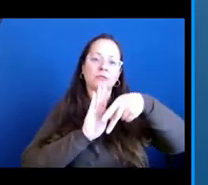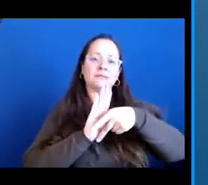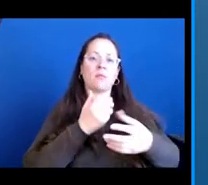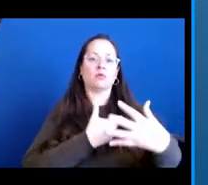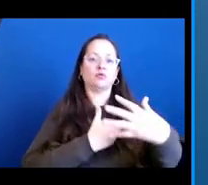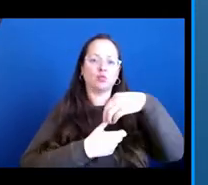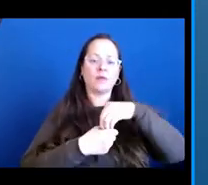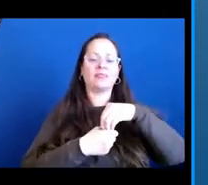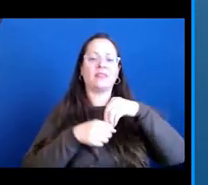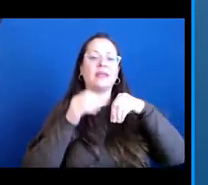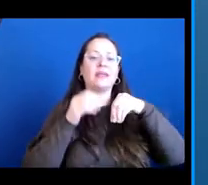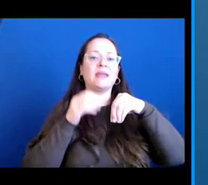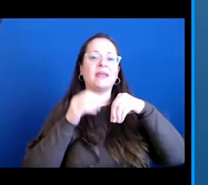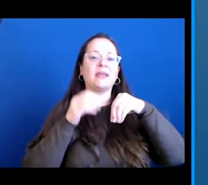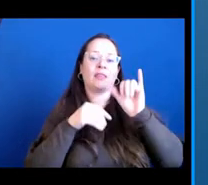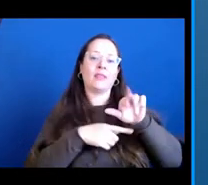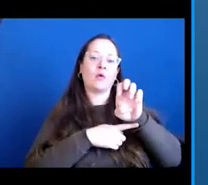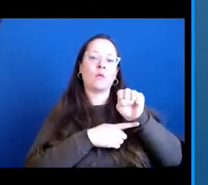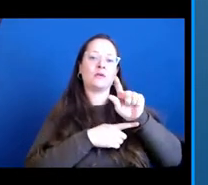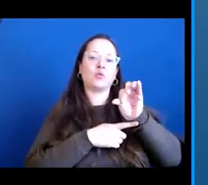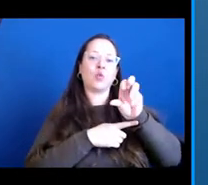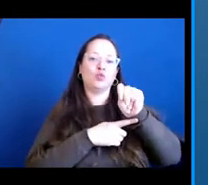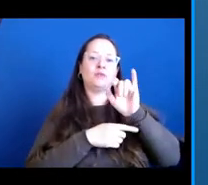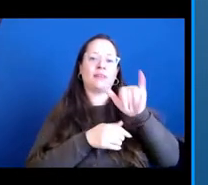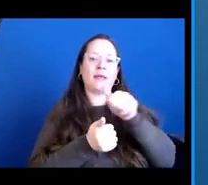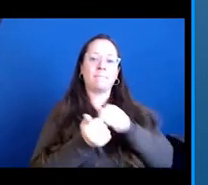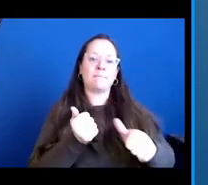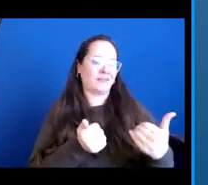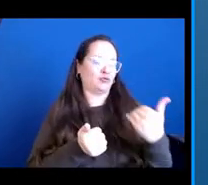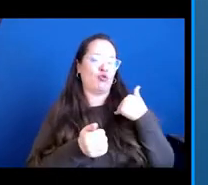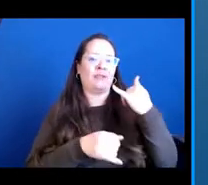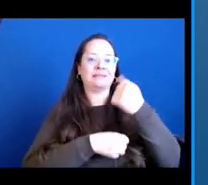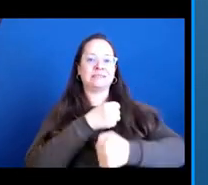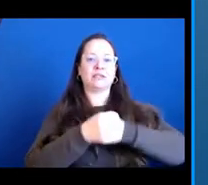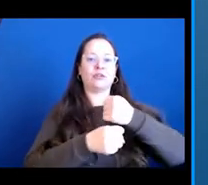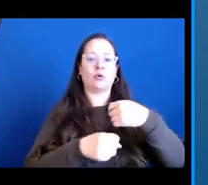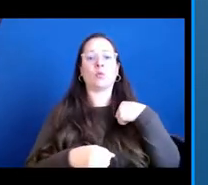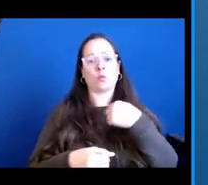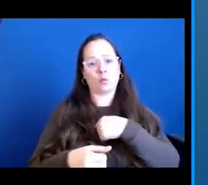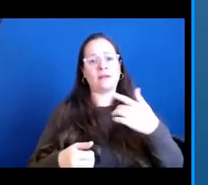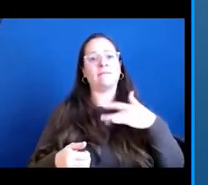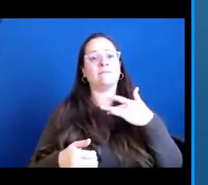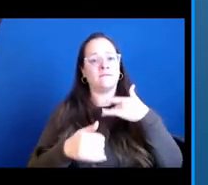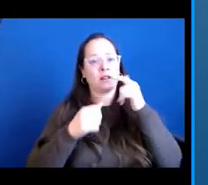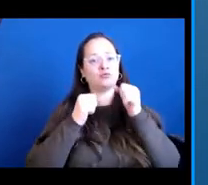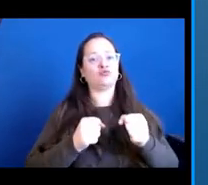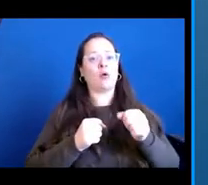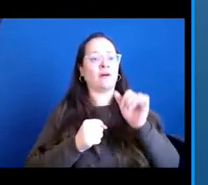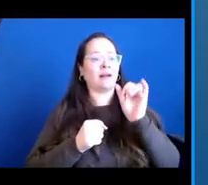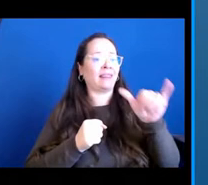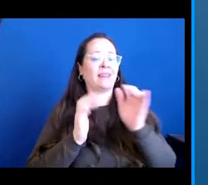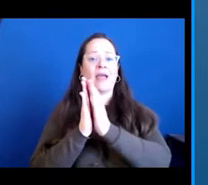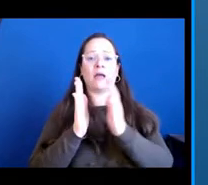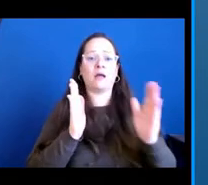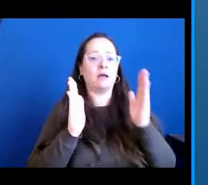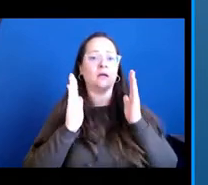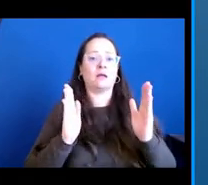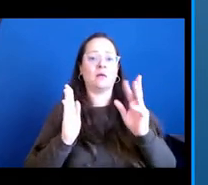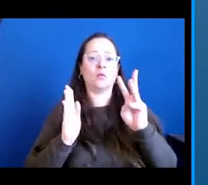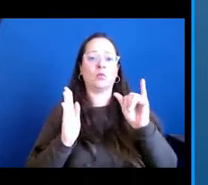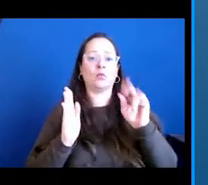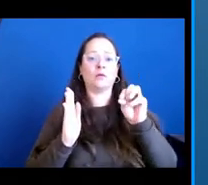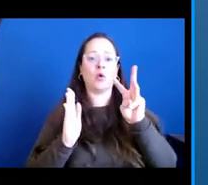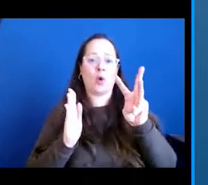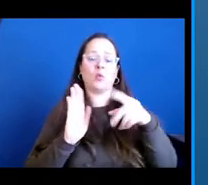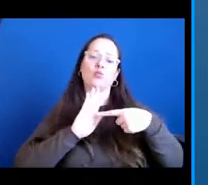resolution we passed earlier this year we feel strongly that this window that reflects our values